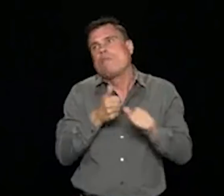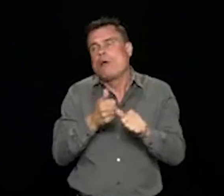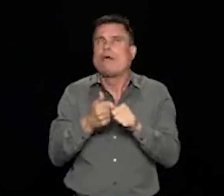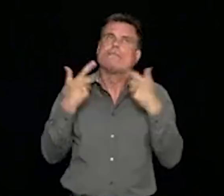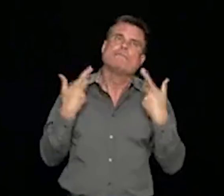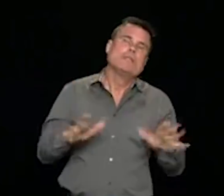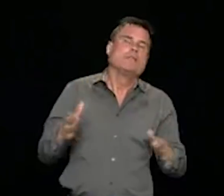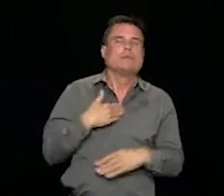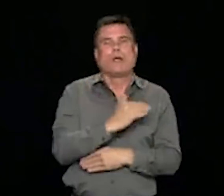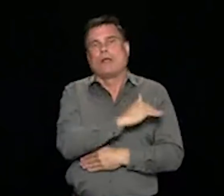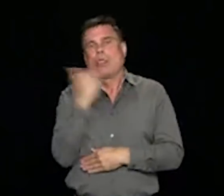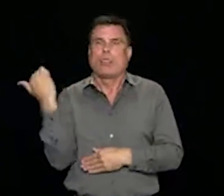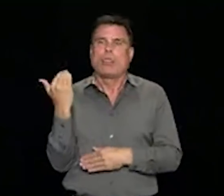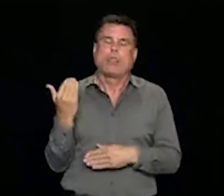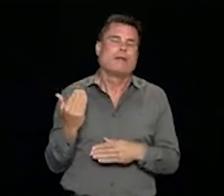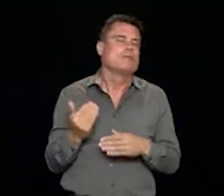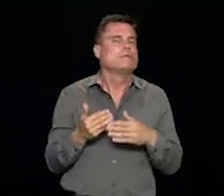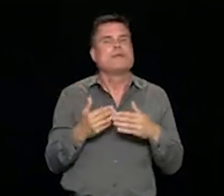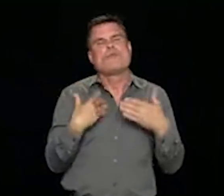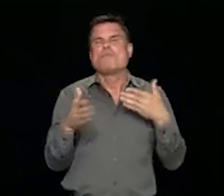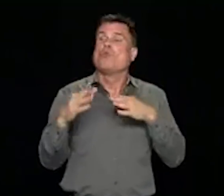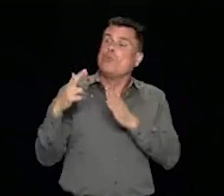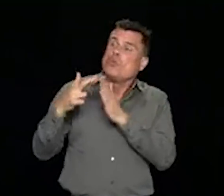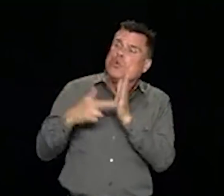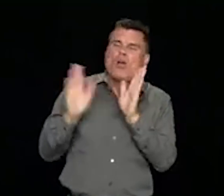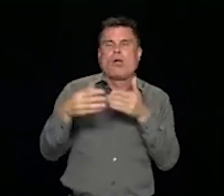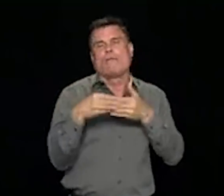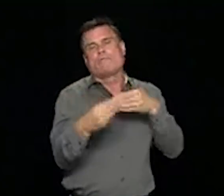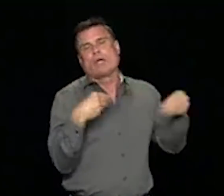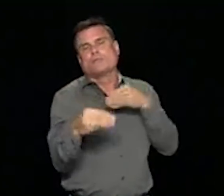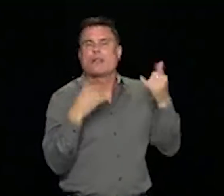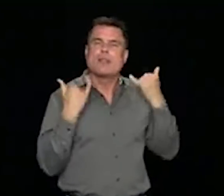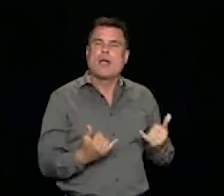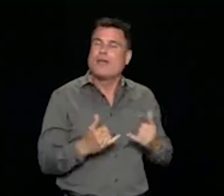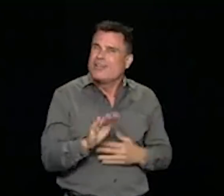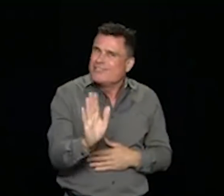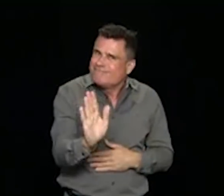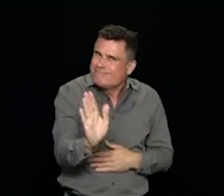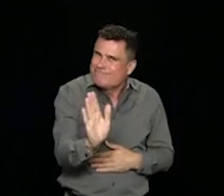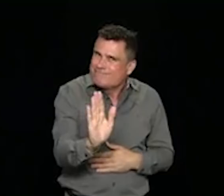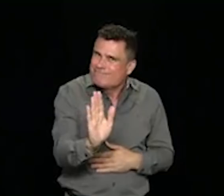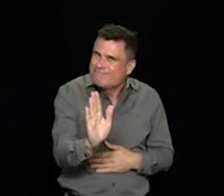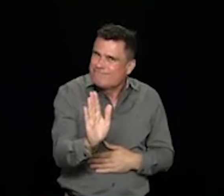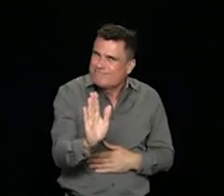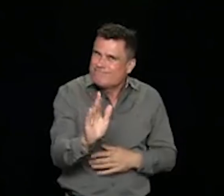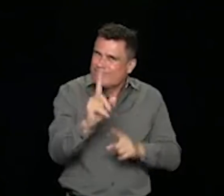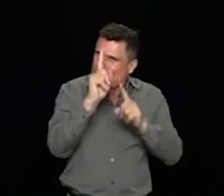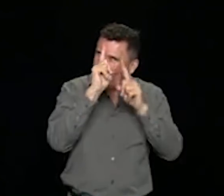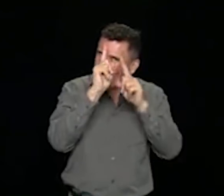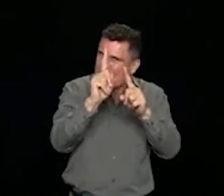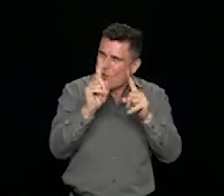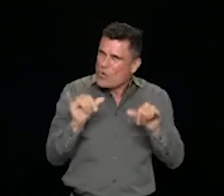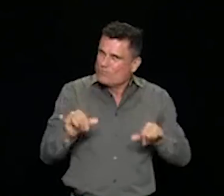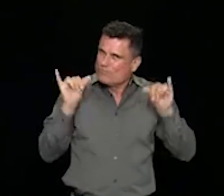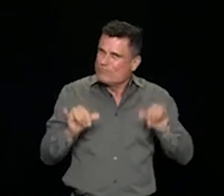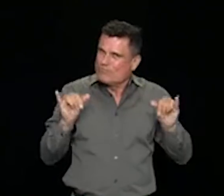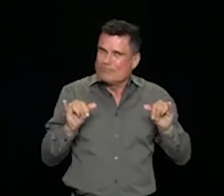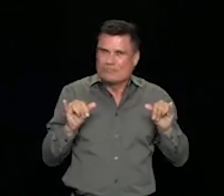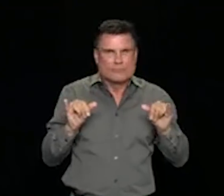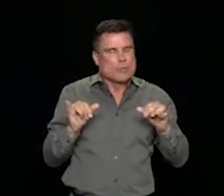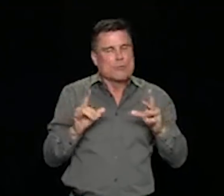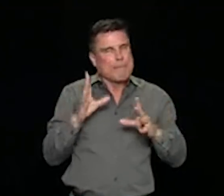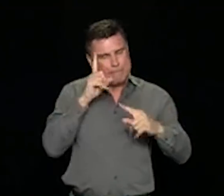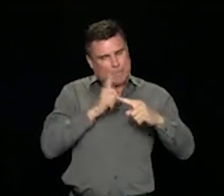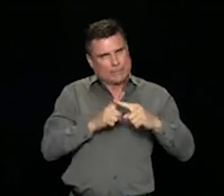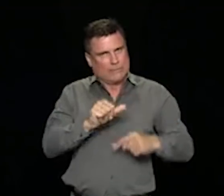us strength and the confidence to keep doing what we're doing, to build a future, to build our future in our BC